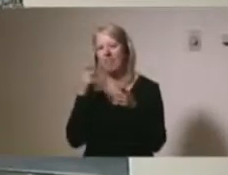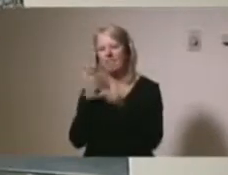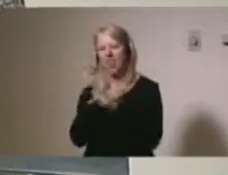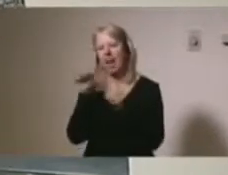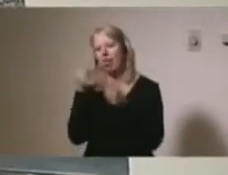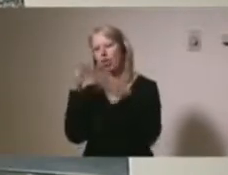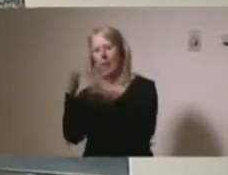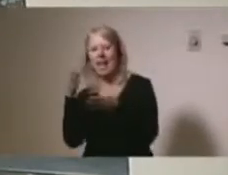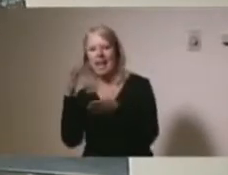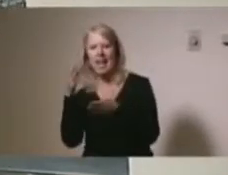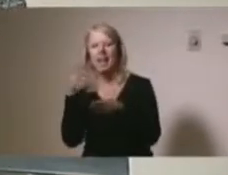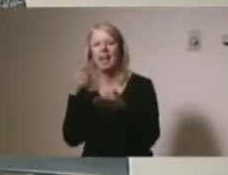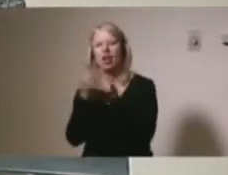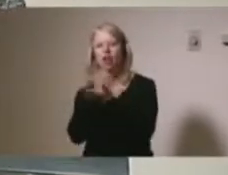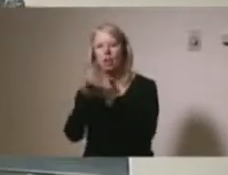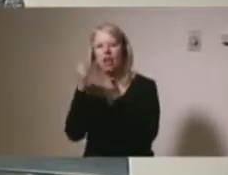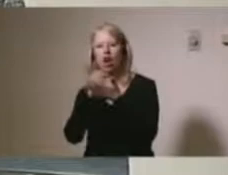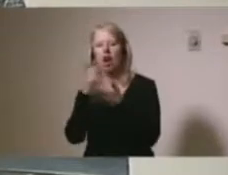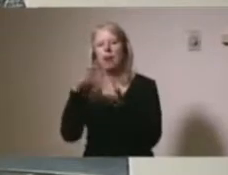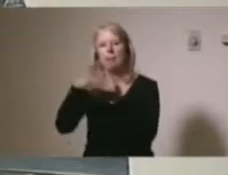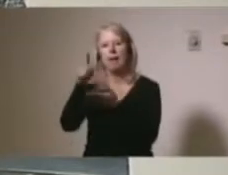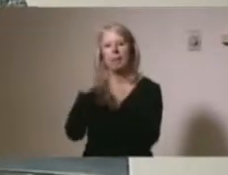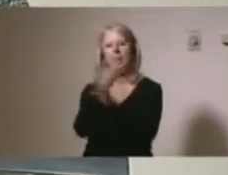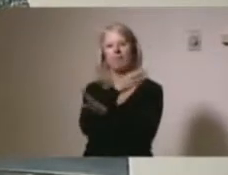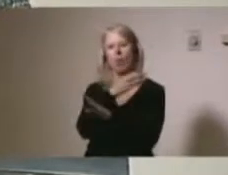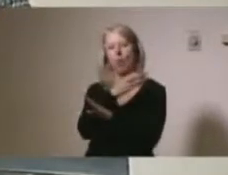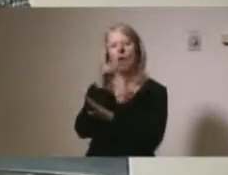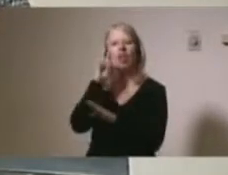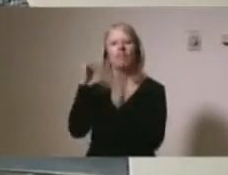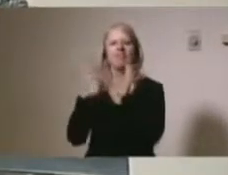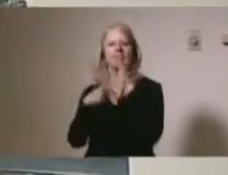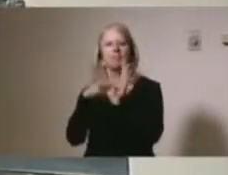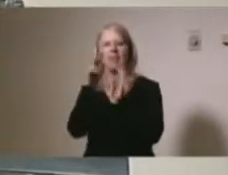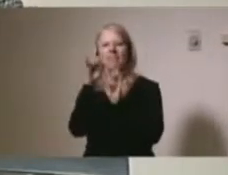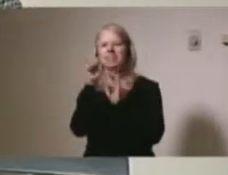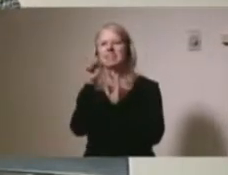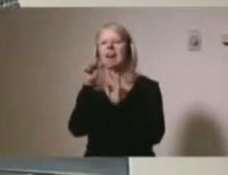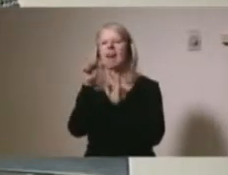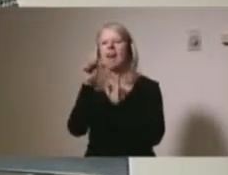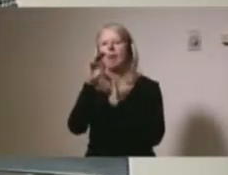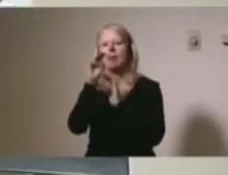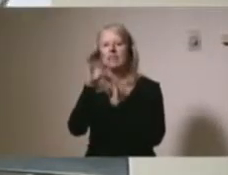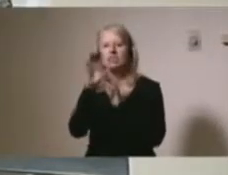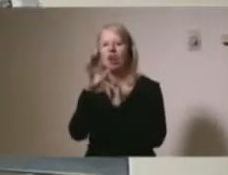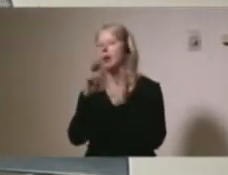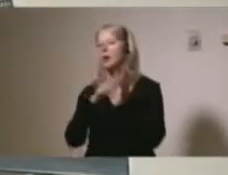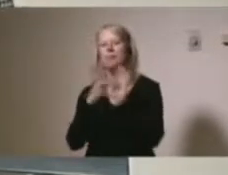used anywhere, such as Visa or MasterCard, and this will not stigmatize people.